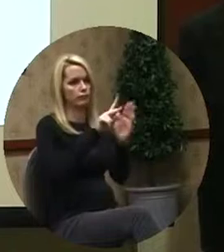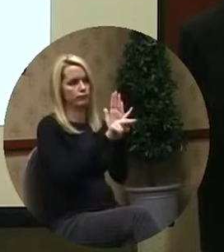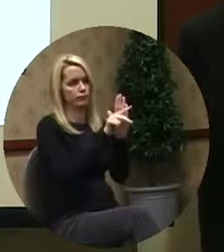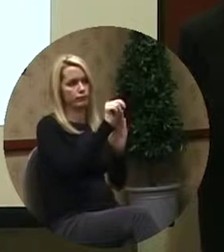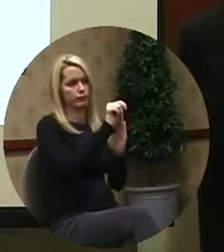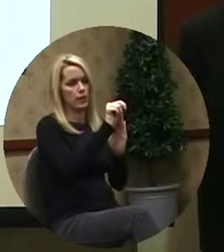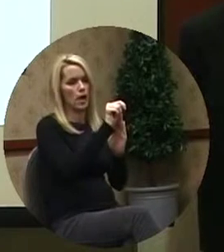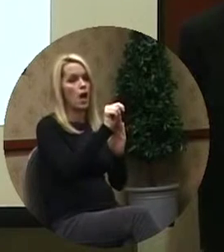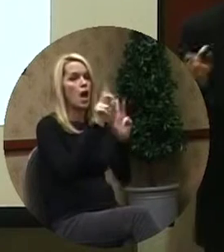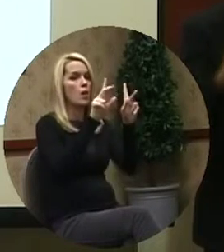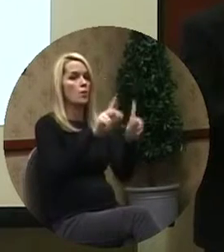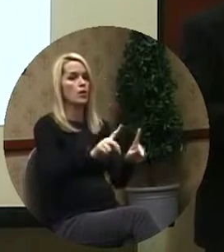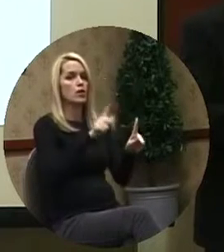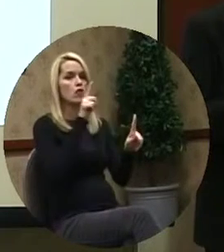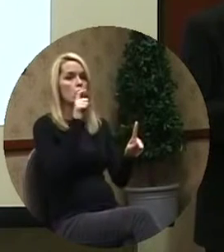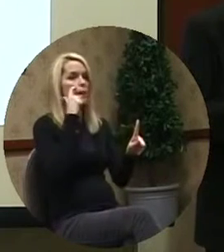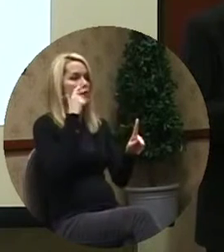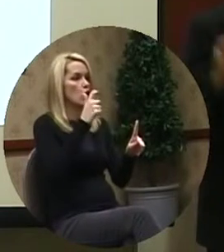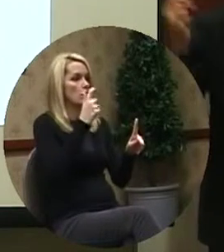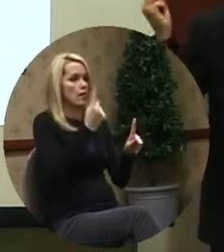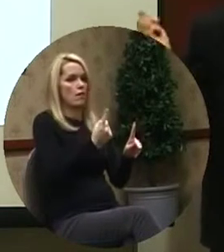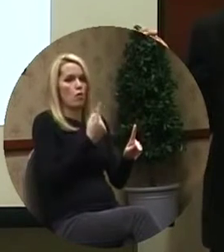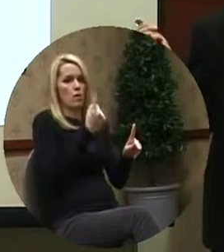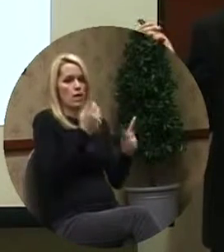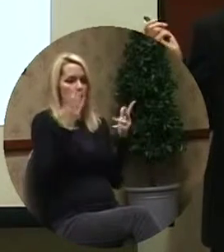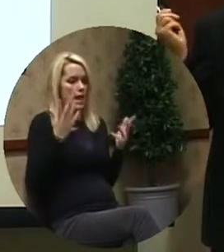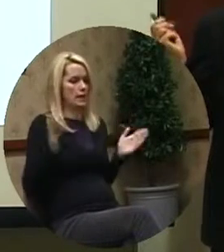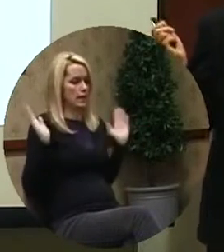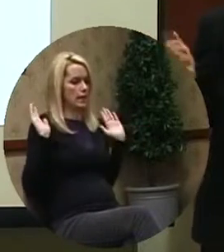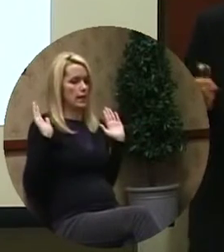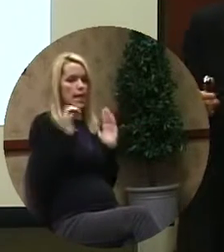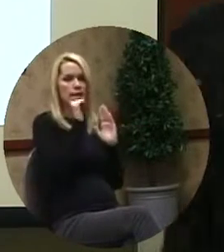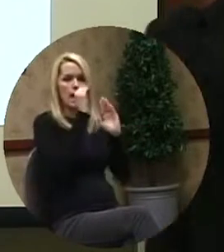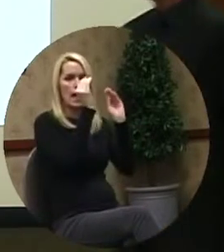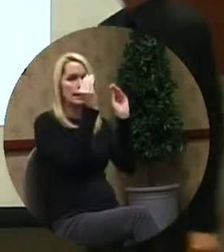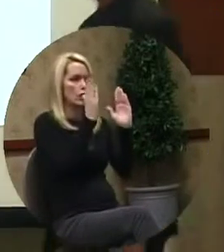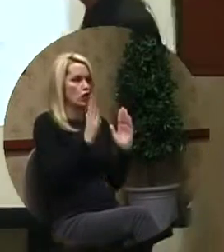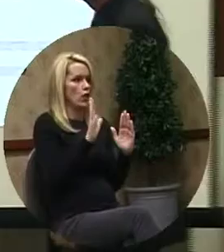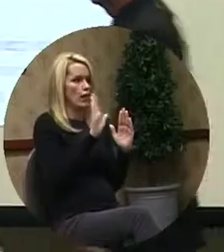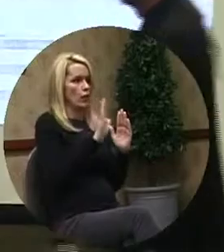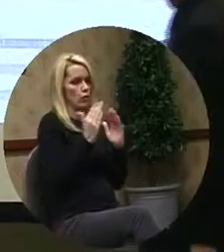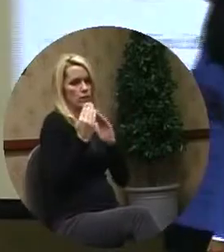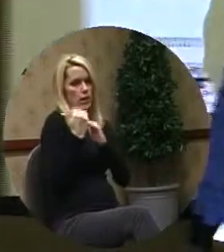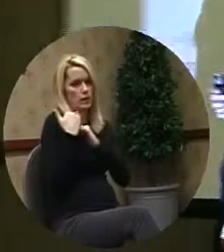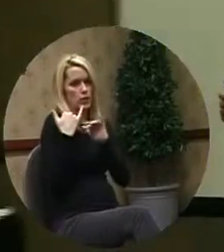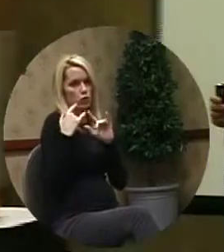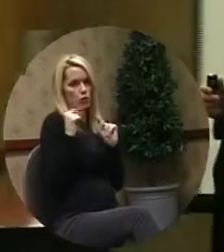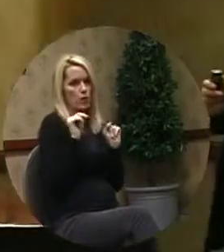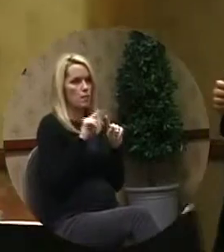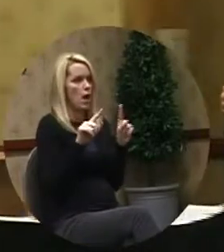than observe. So this is when somebody can come into your room. This is not going to be something a teacher is likely to do.